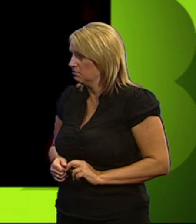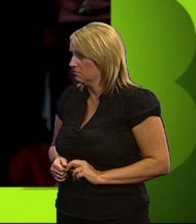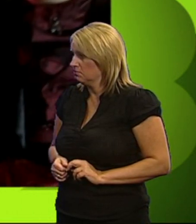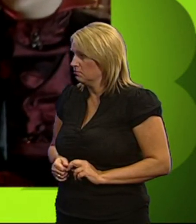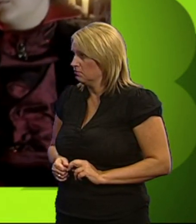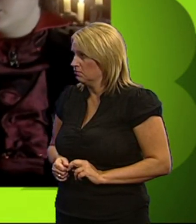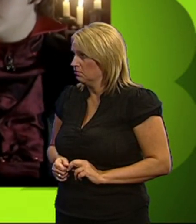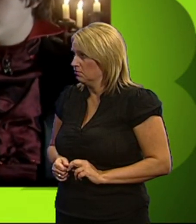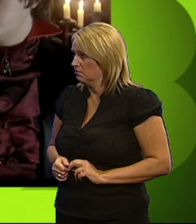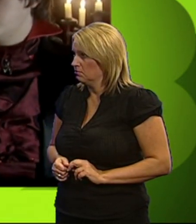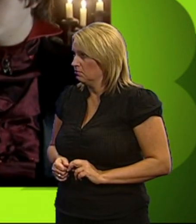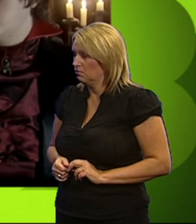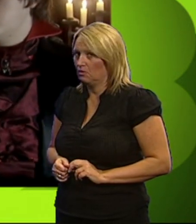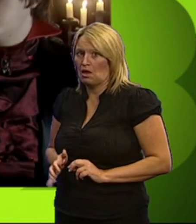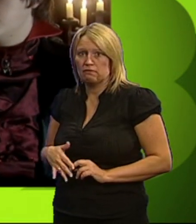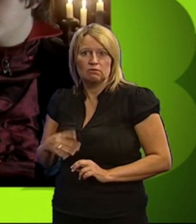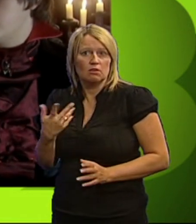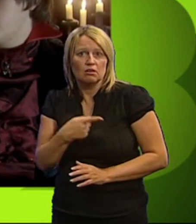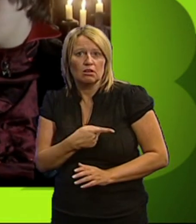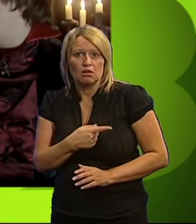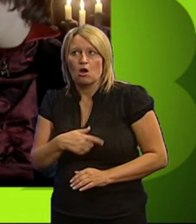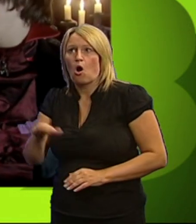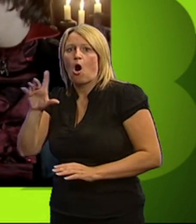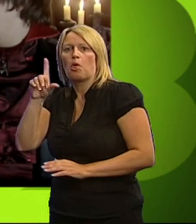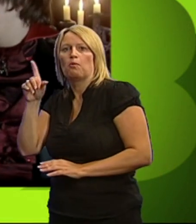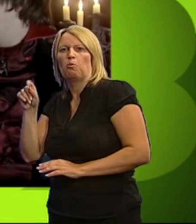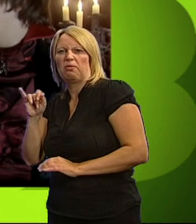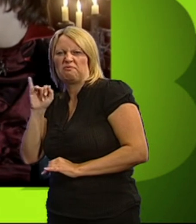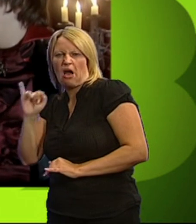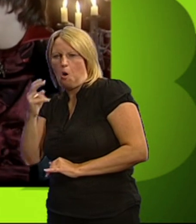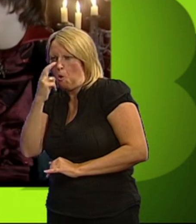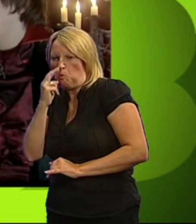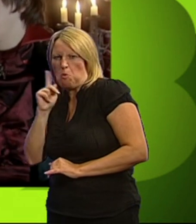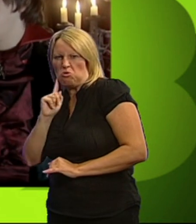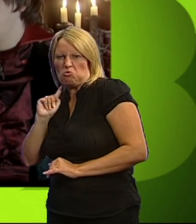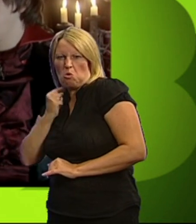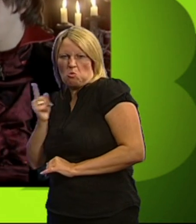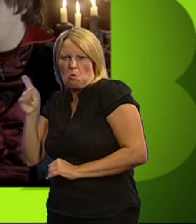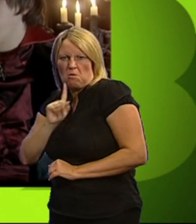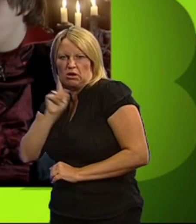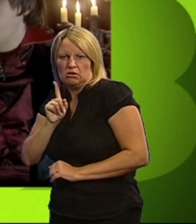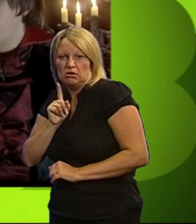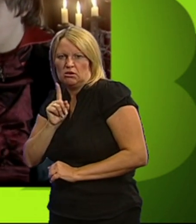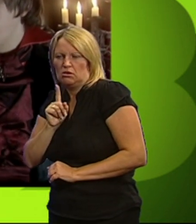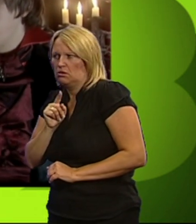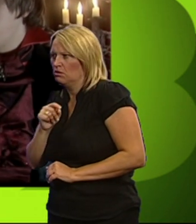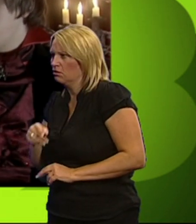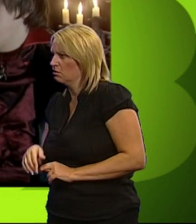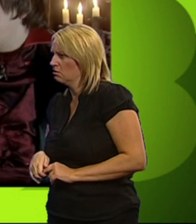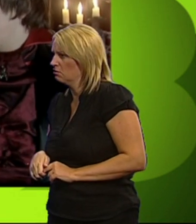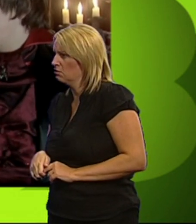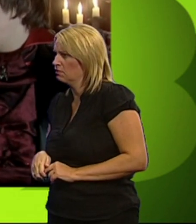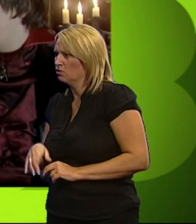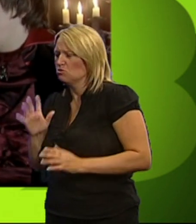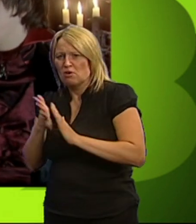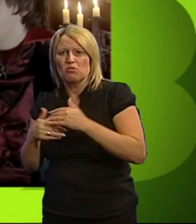Well, Vladdy. If it wasn't for you, I'd be off on honeymoon now with that vile, cold-hearted, treacherous woman. Why